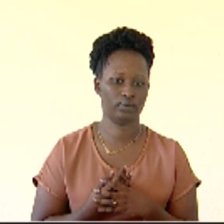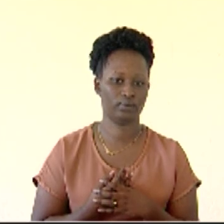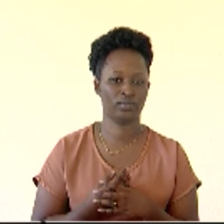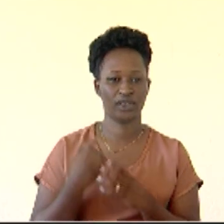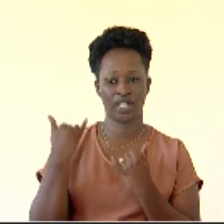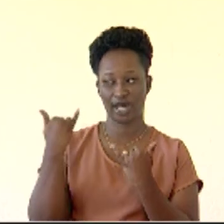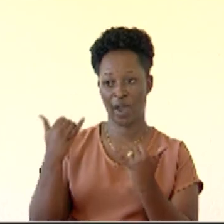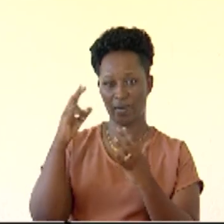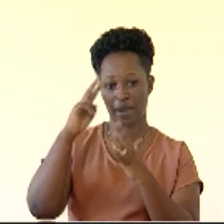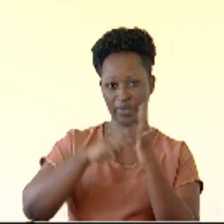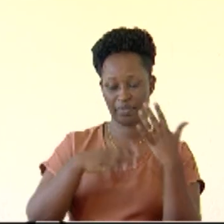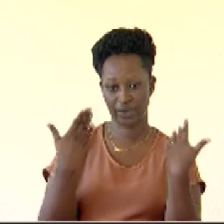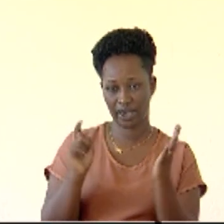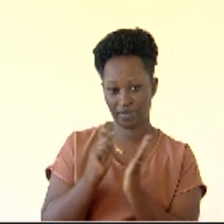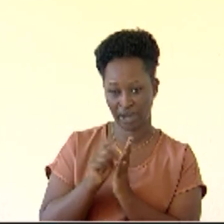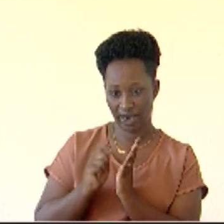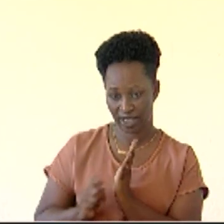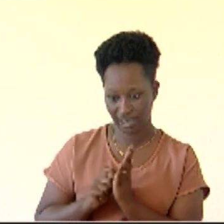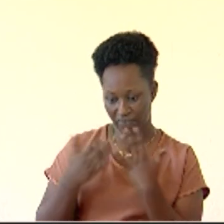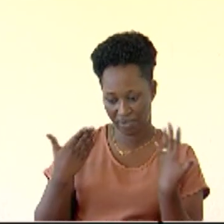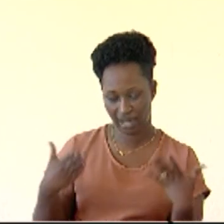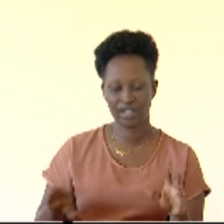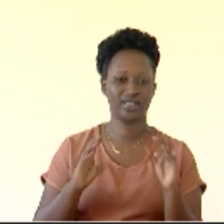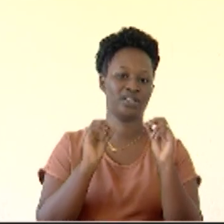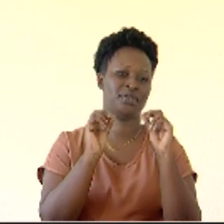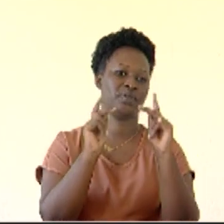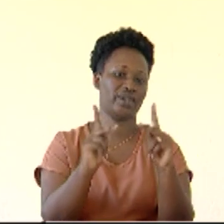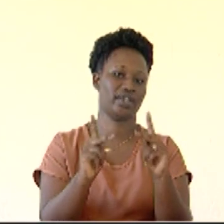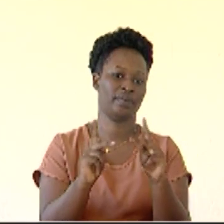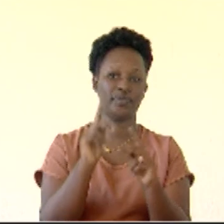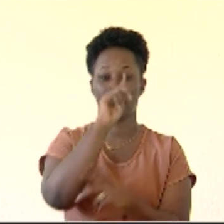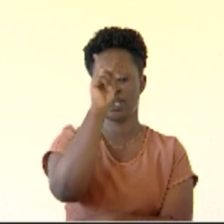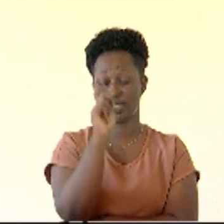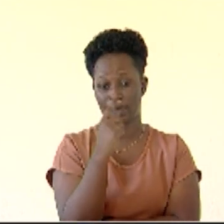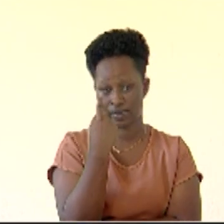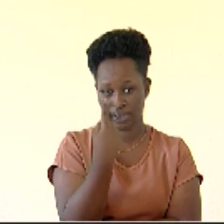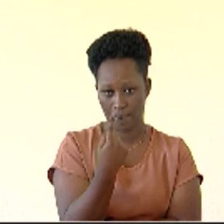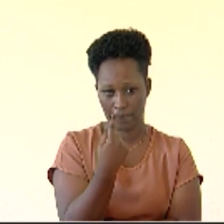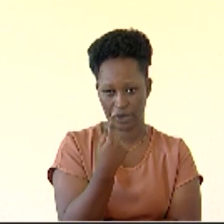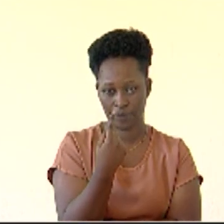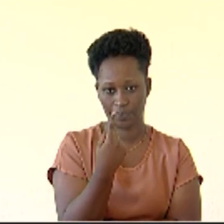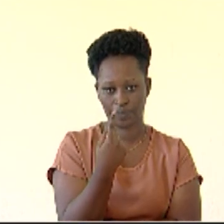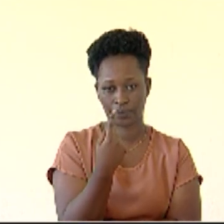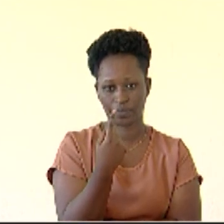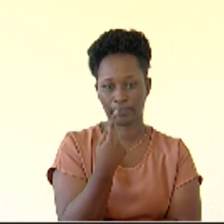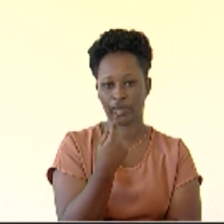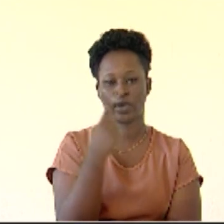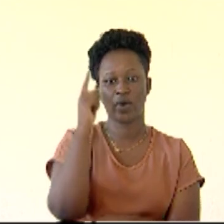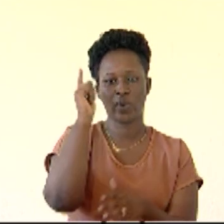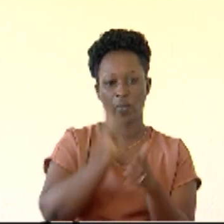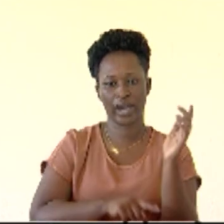Bravo, I think everybody has done it, and it is okay now. Number 1, what are the effects